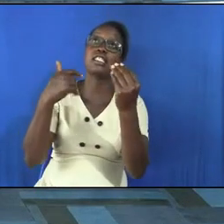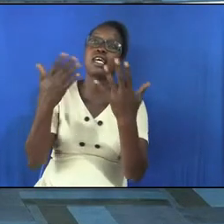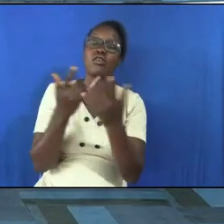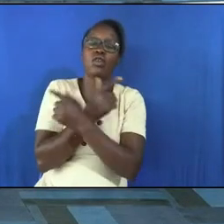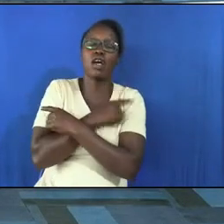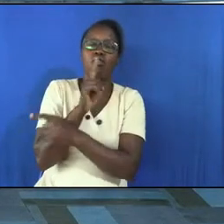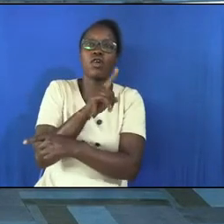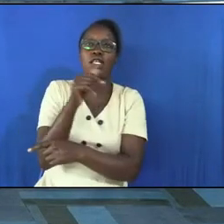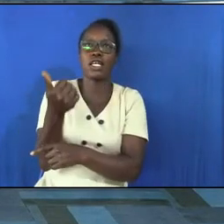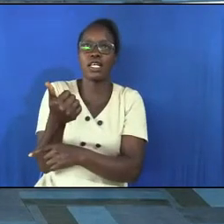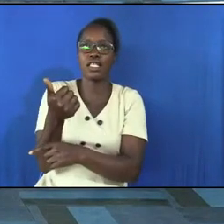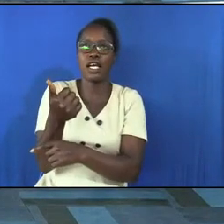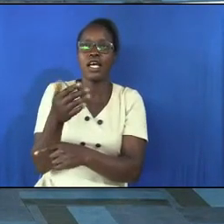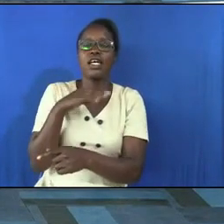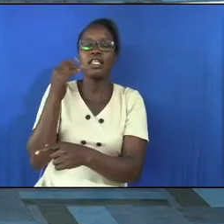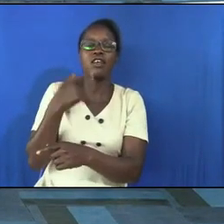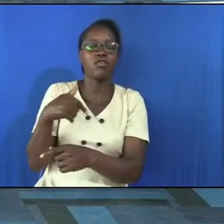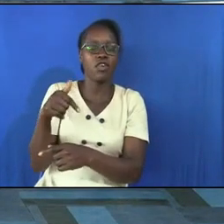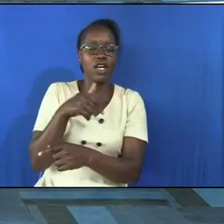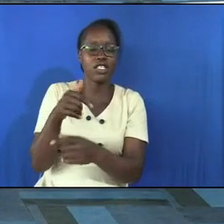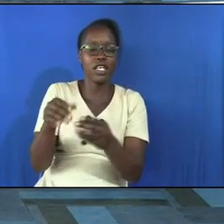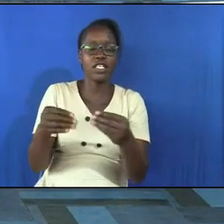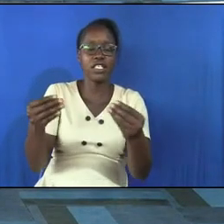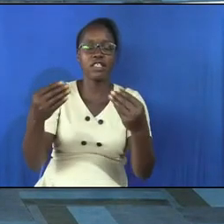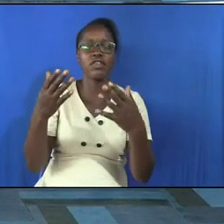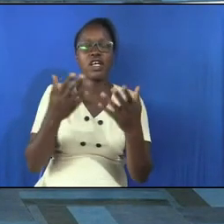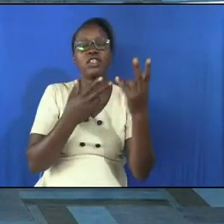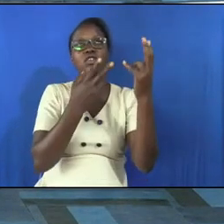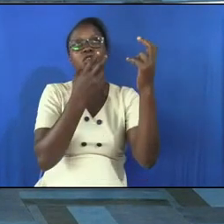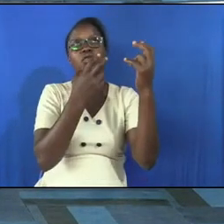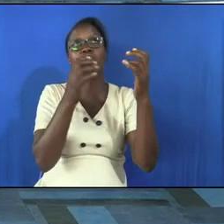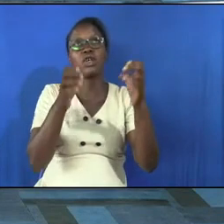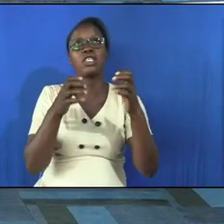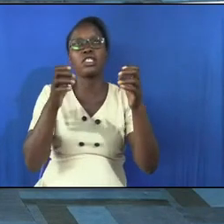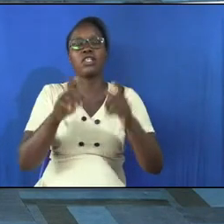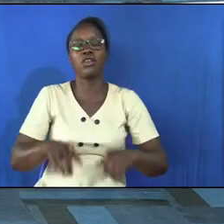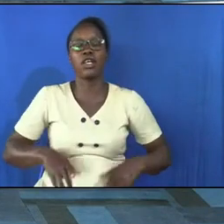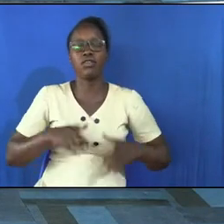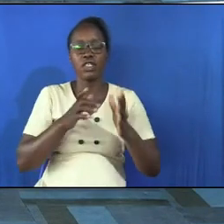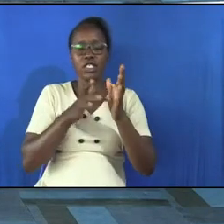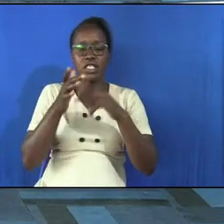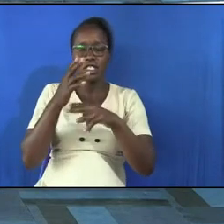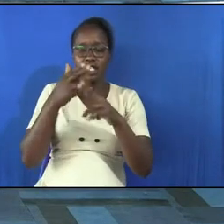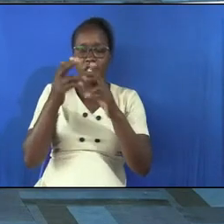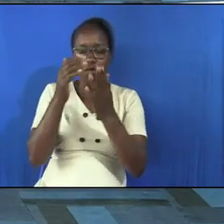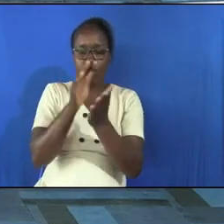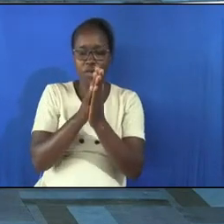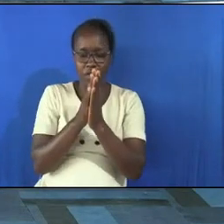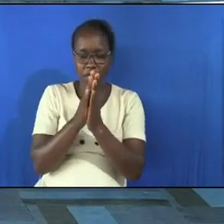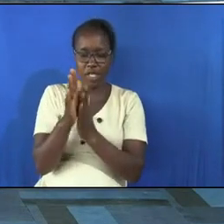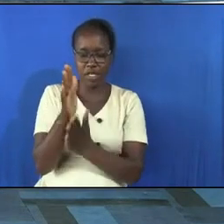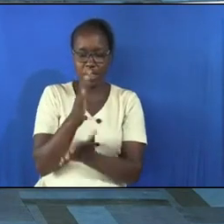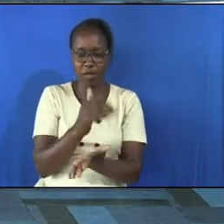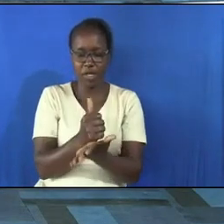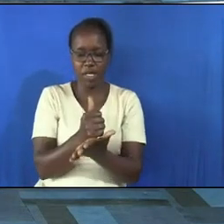other, for dying for us, and for giving us hope for eternal life. In Jesus' name I pray.